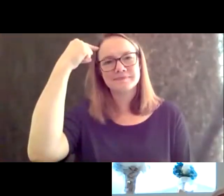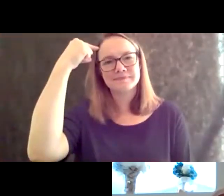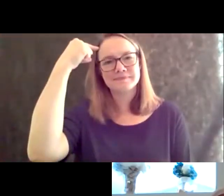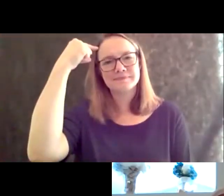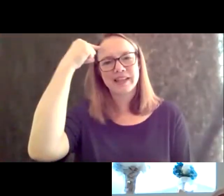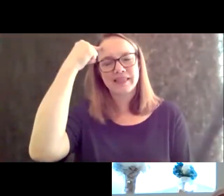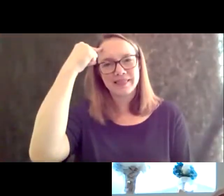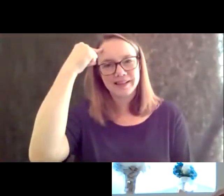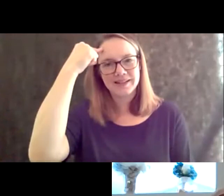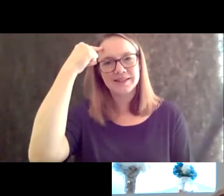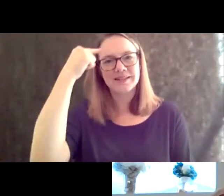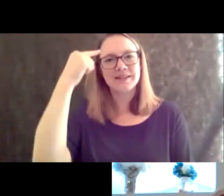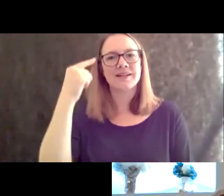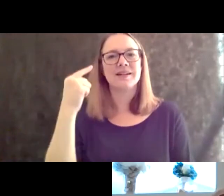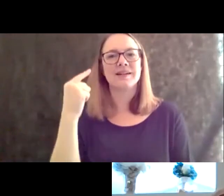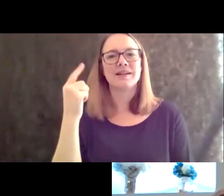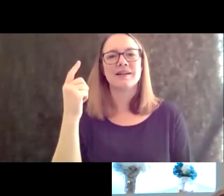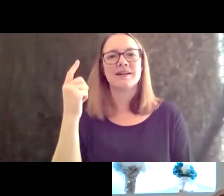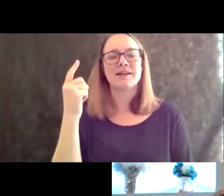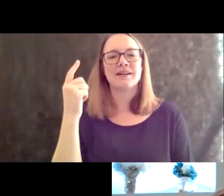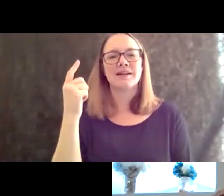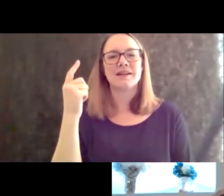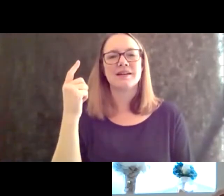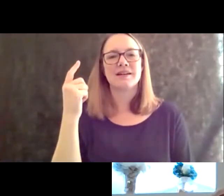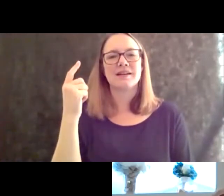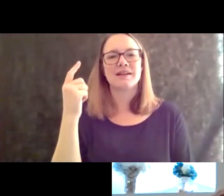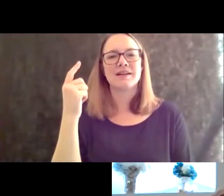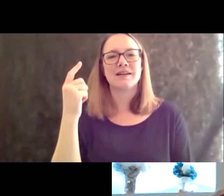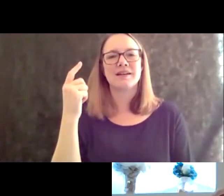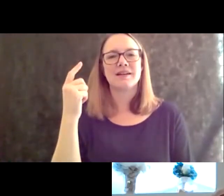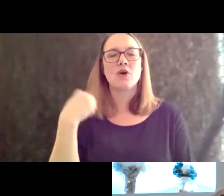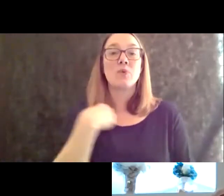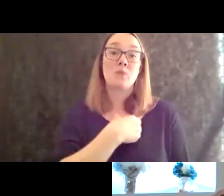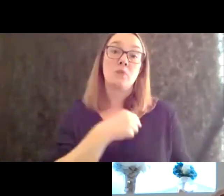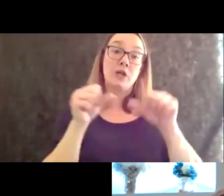I think there's much to say on